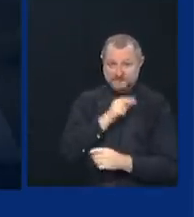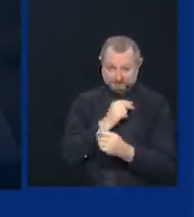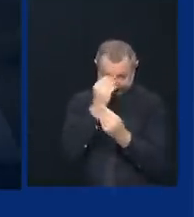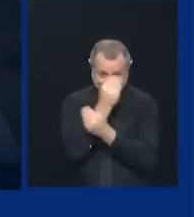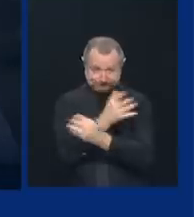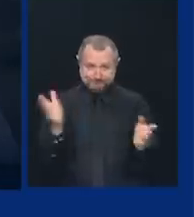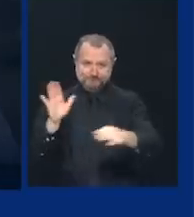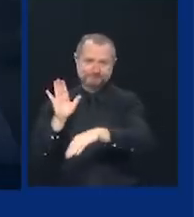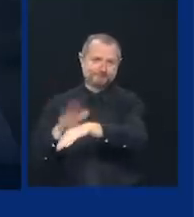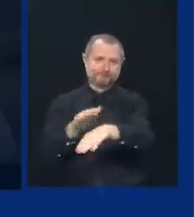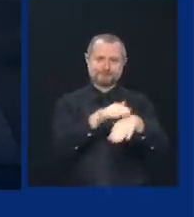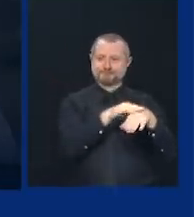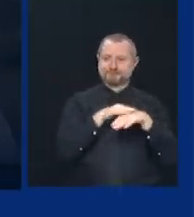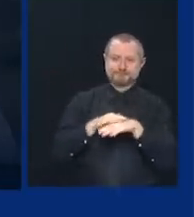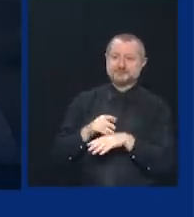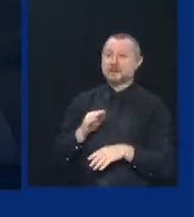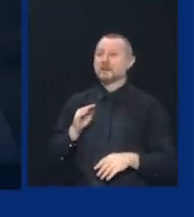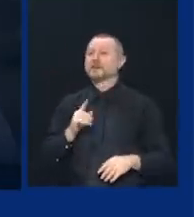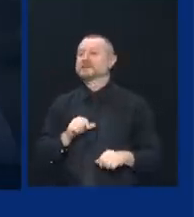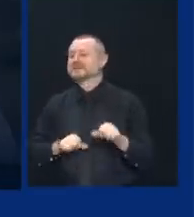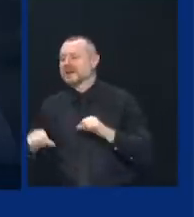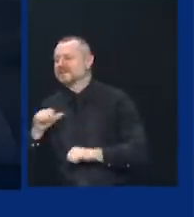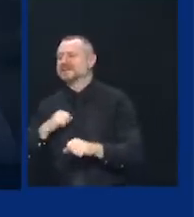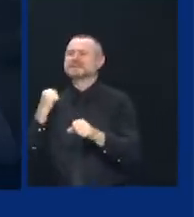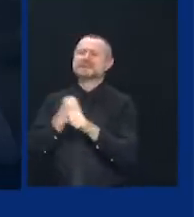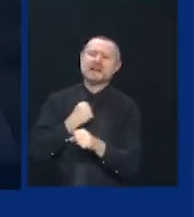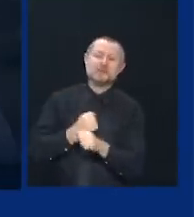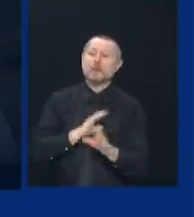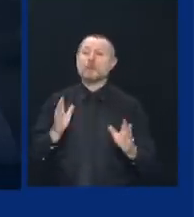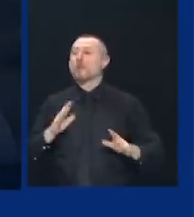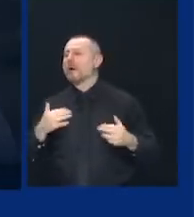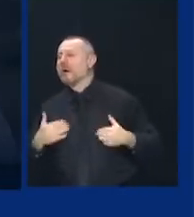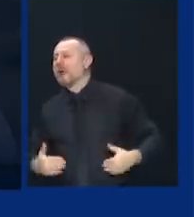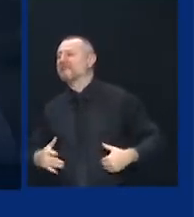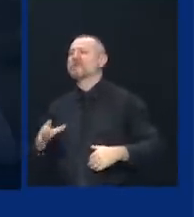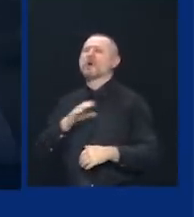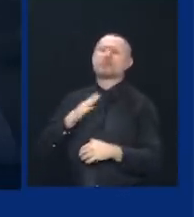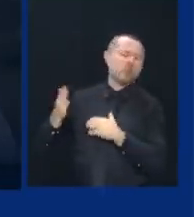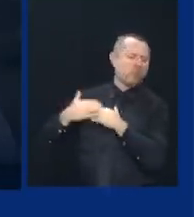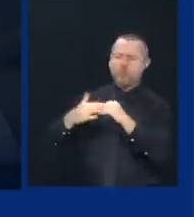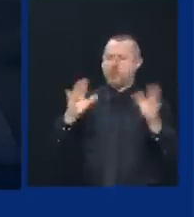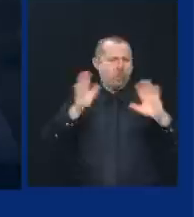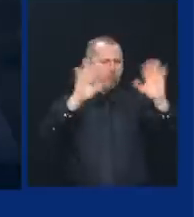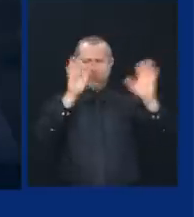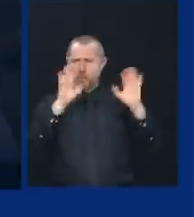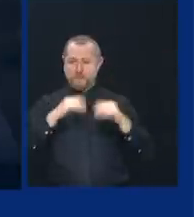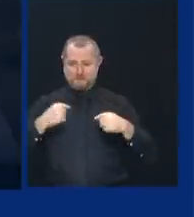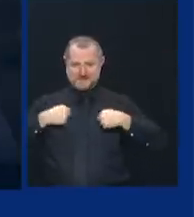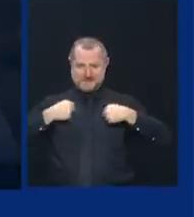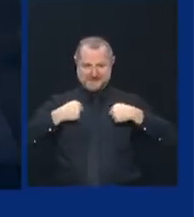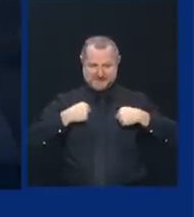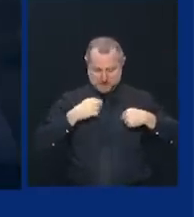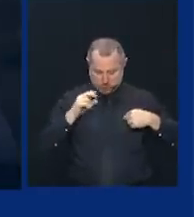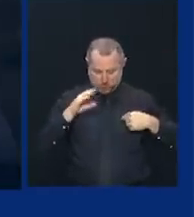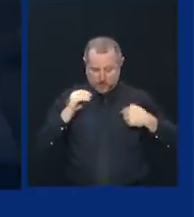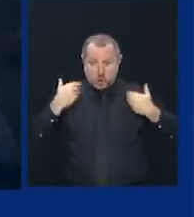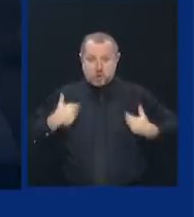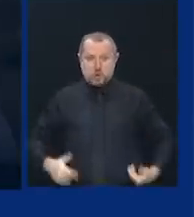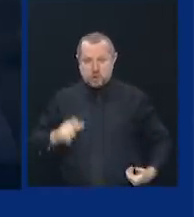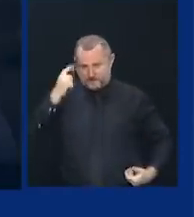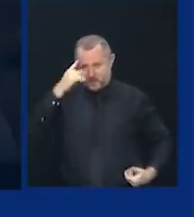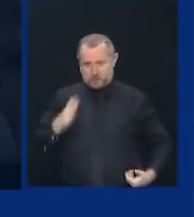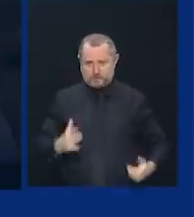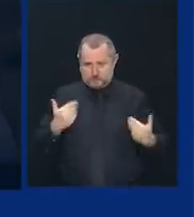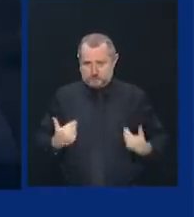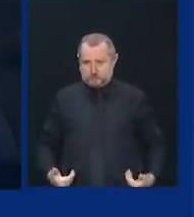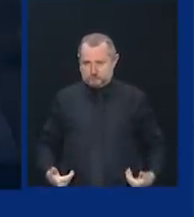No scientific data, no health commissioner said that. That's my personal theory. Why? Because